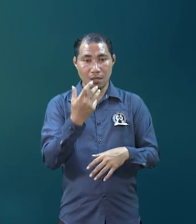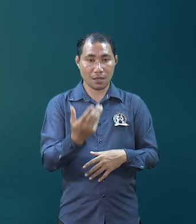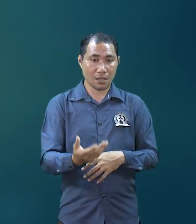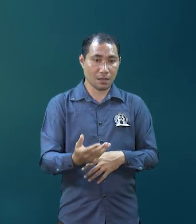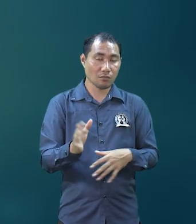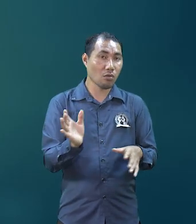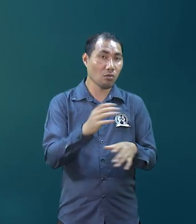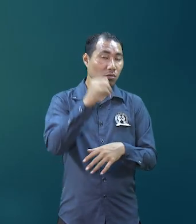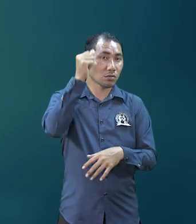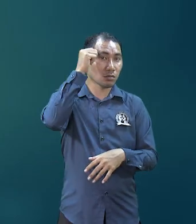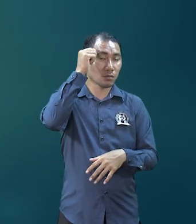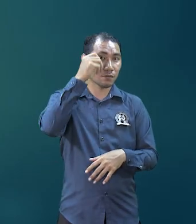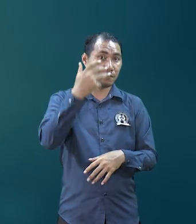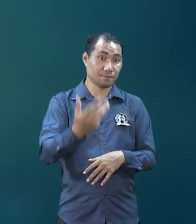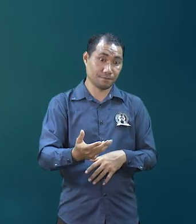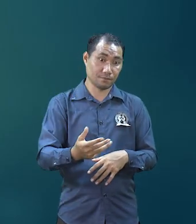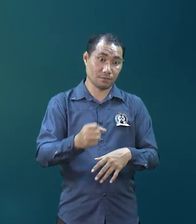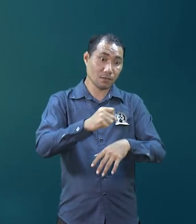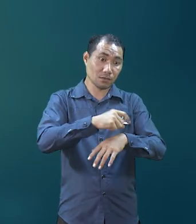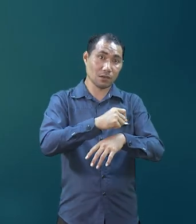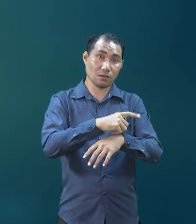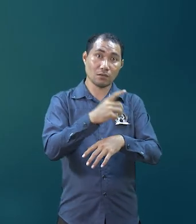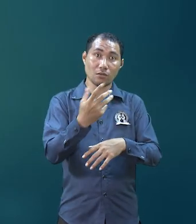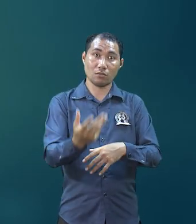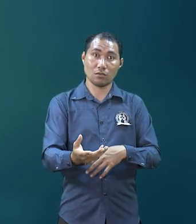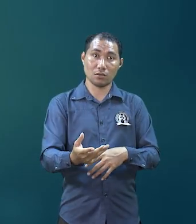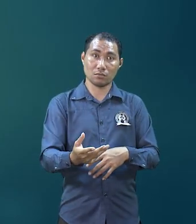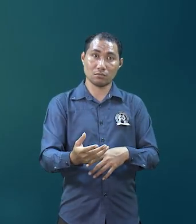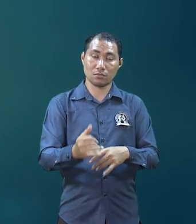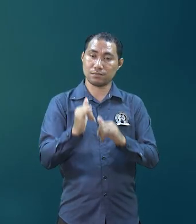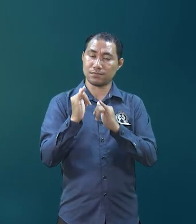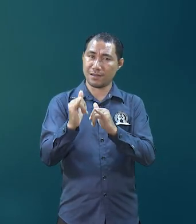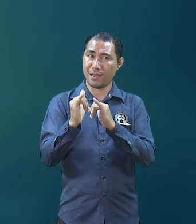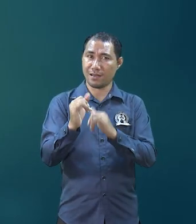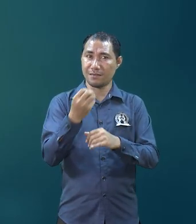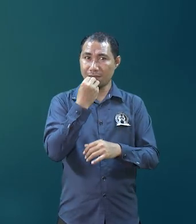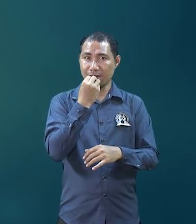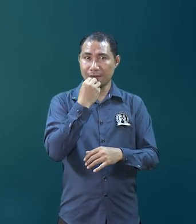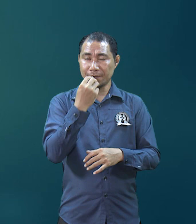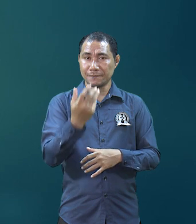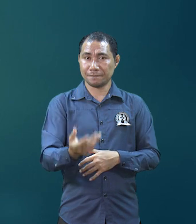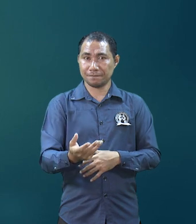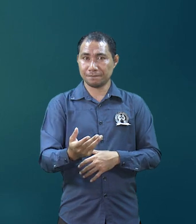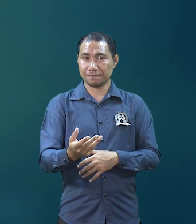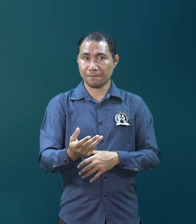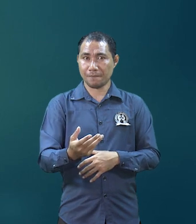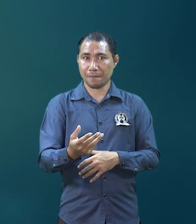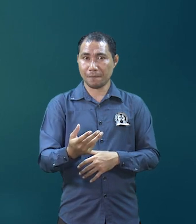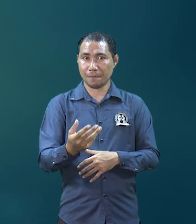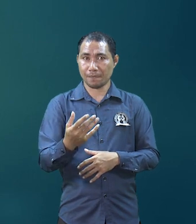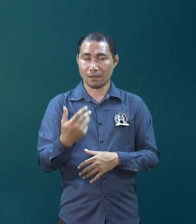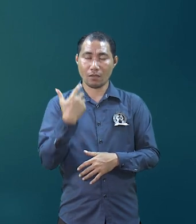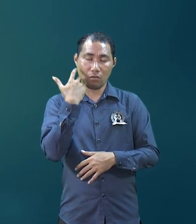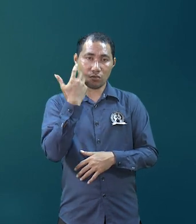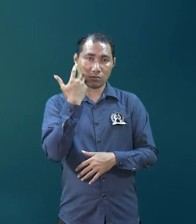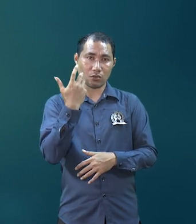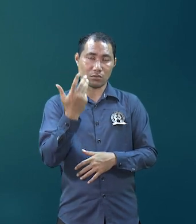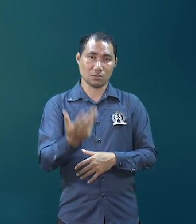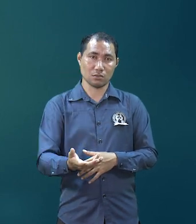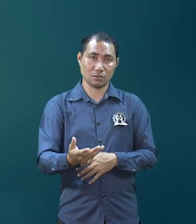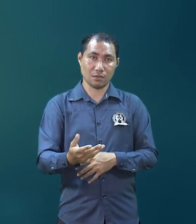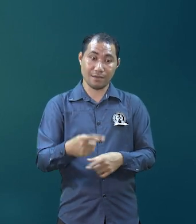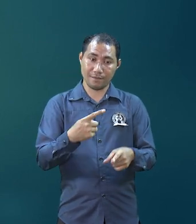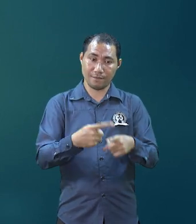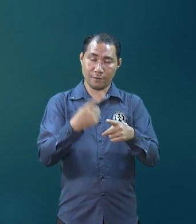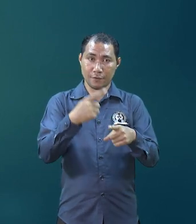As we all know that bacteria that cause food poisoning multiply quickest between